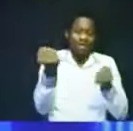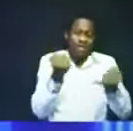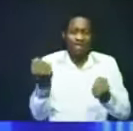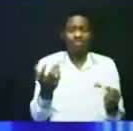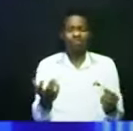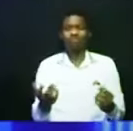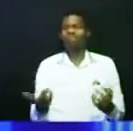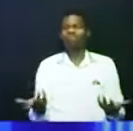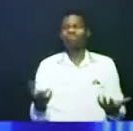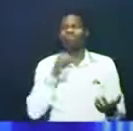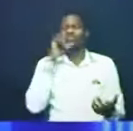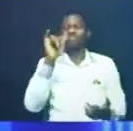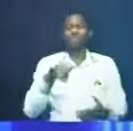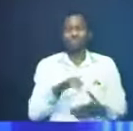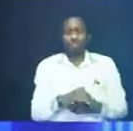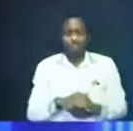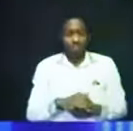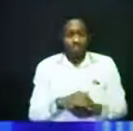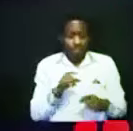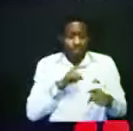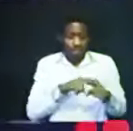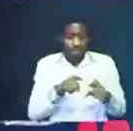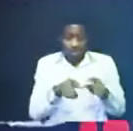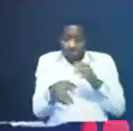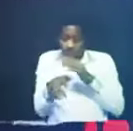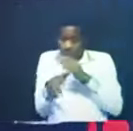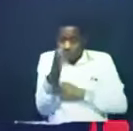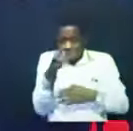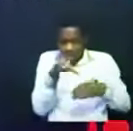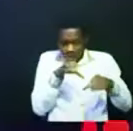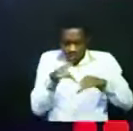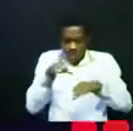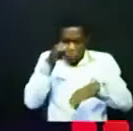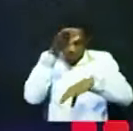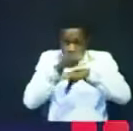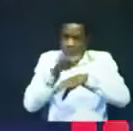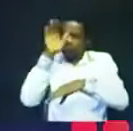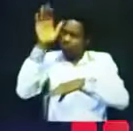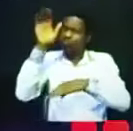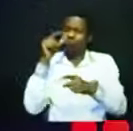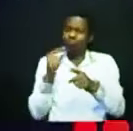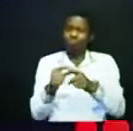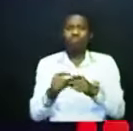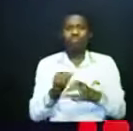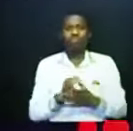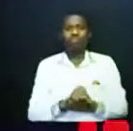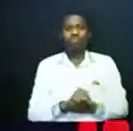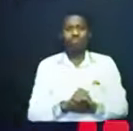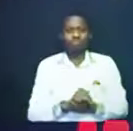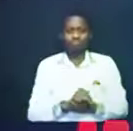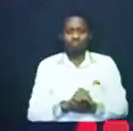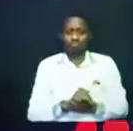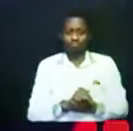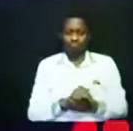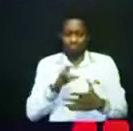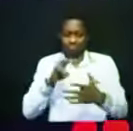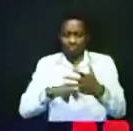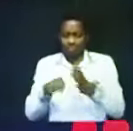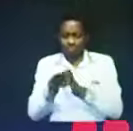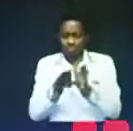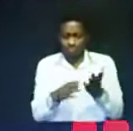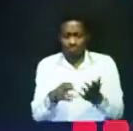see, he acts upon his word. Unyame ordinasem ne yejuma. Let us go to Revelation 19